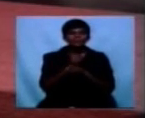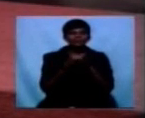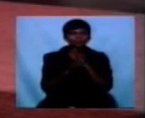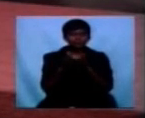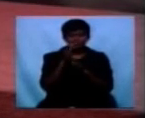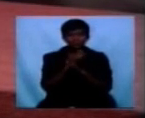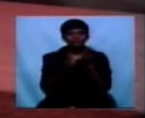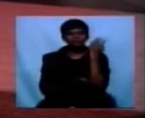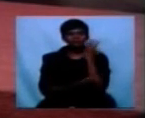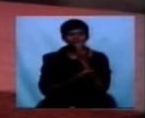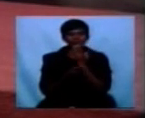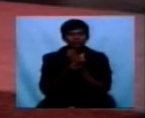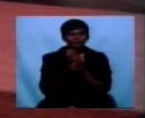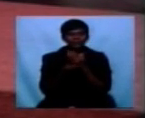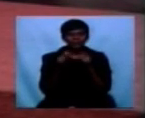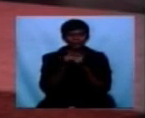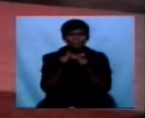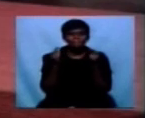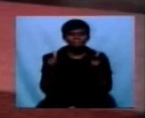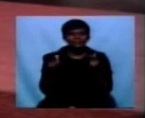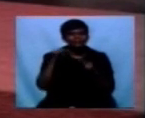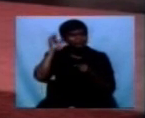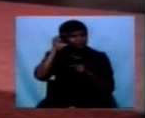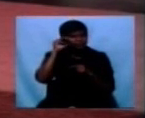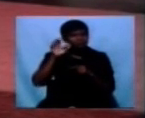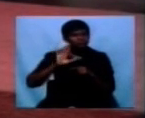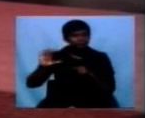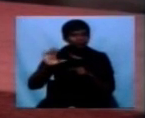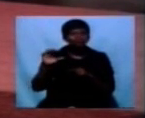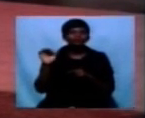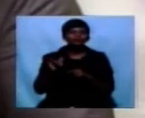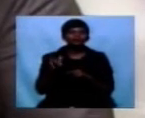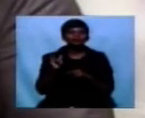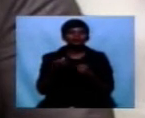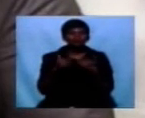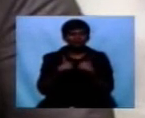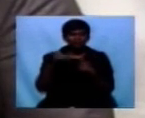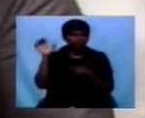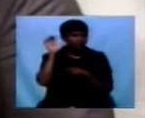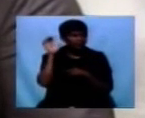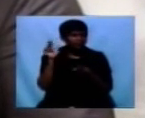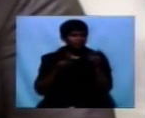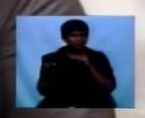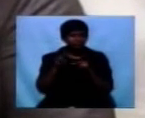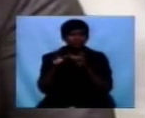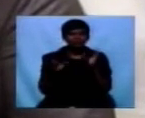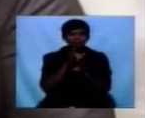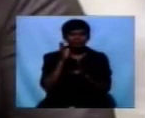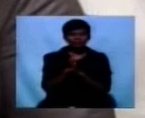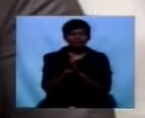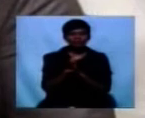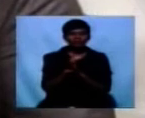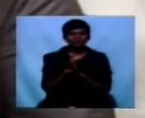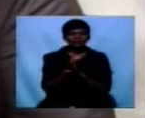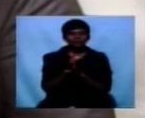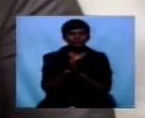infrastructure development. So you're one of the biggest ministries around. Of course, I have heard people say that others are referring to me as a